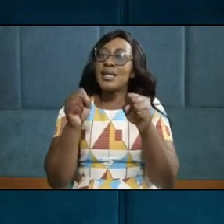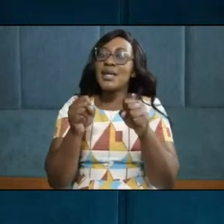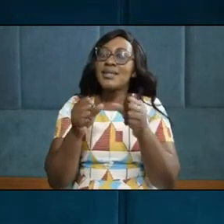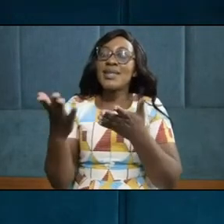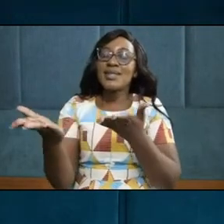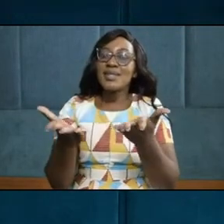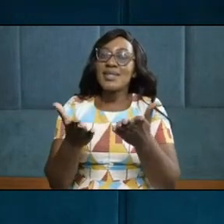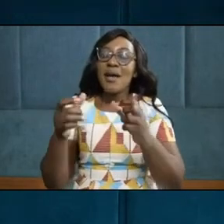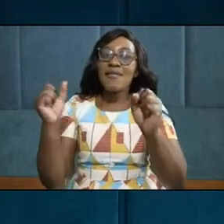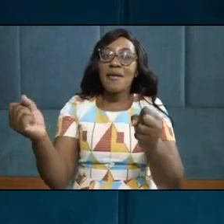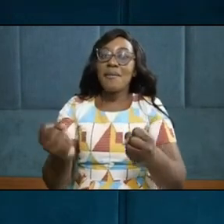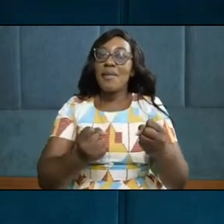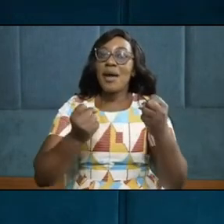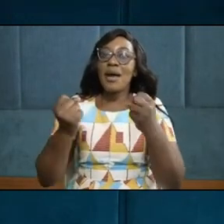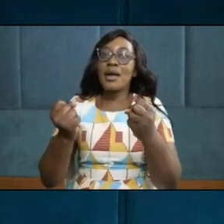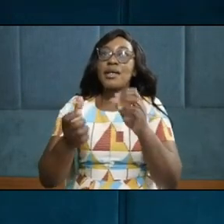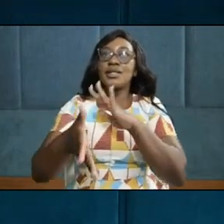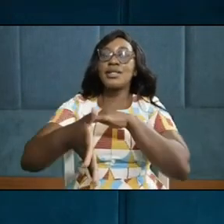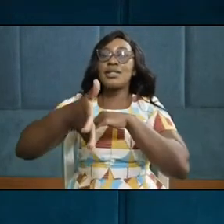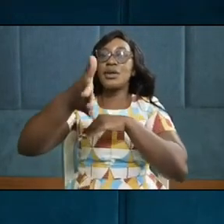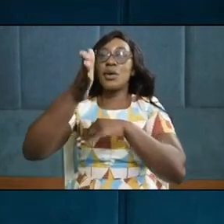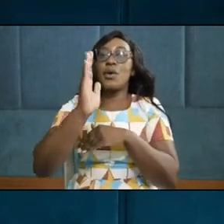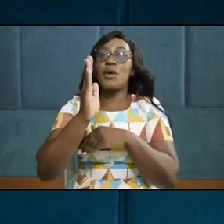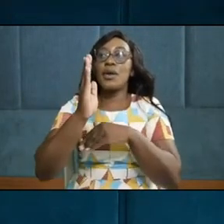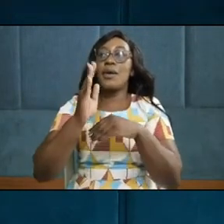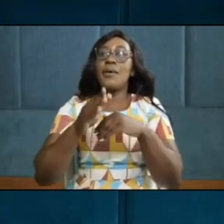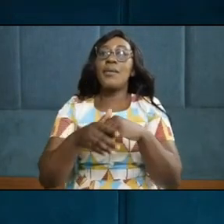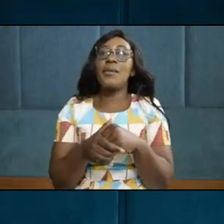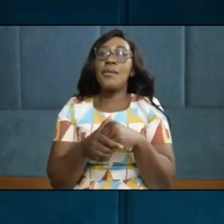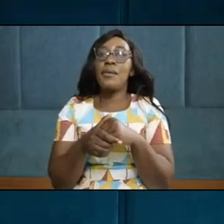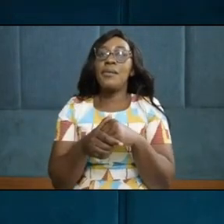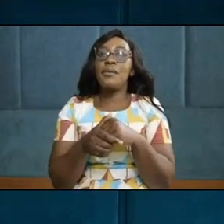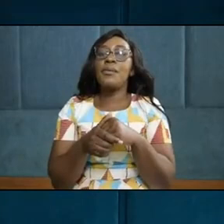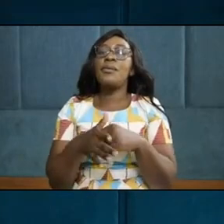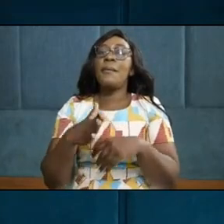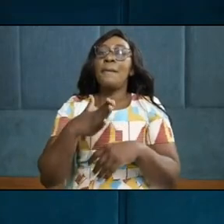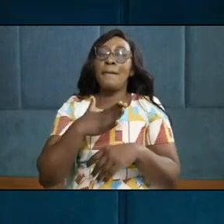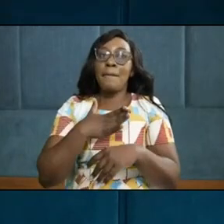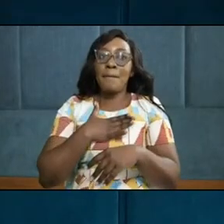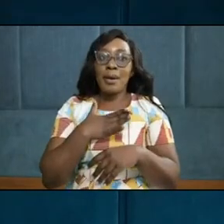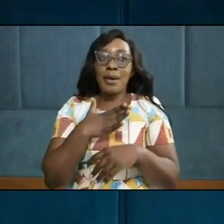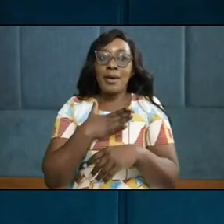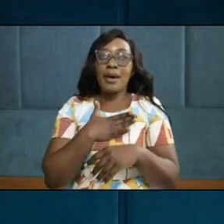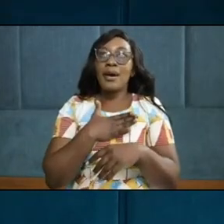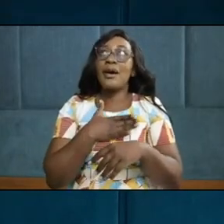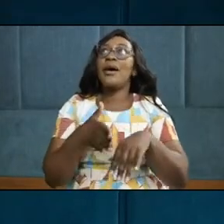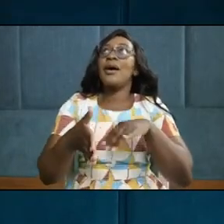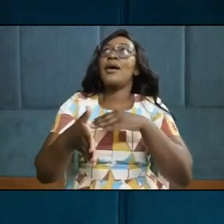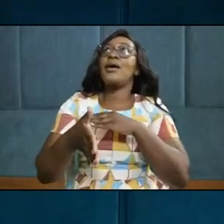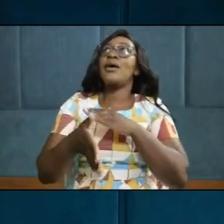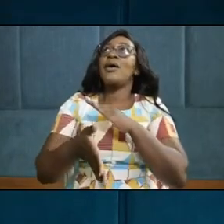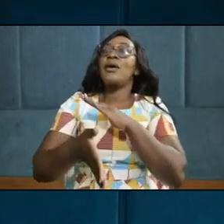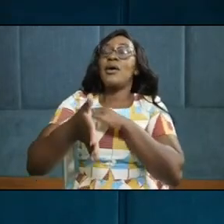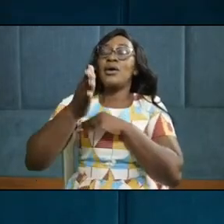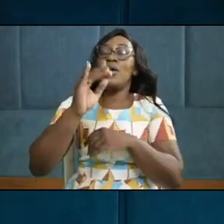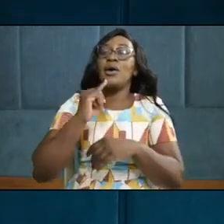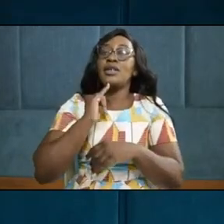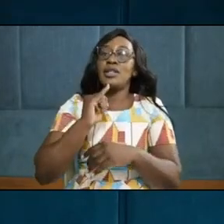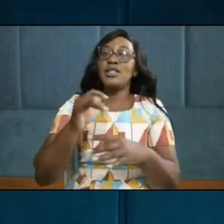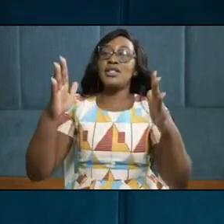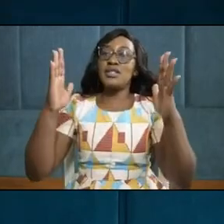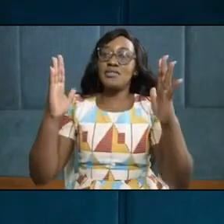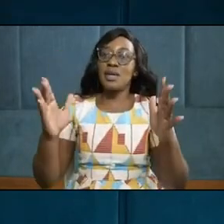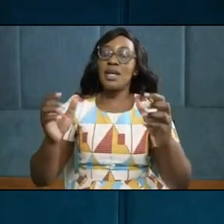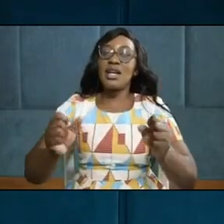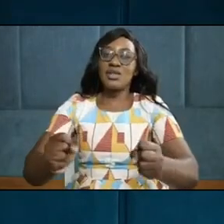God. That's what we've learned as well. So my God is so big, so strong,